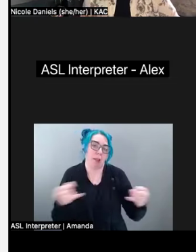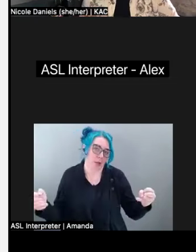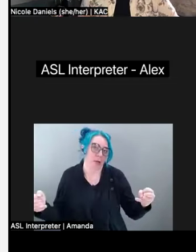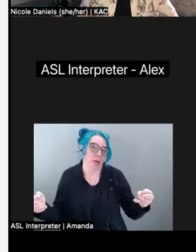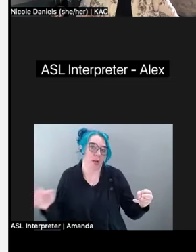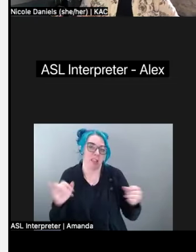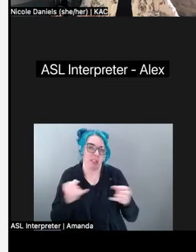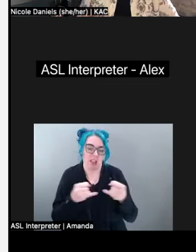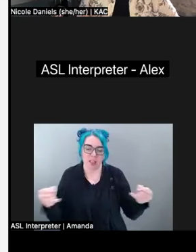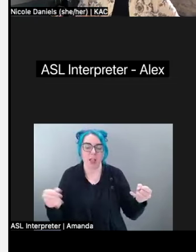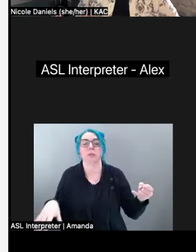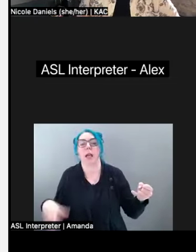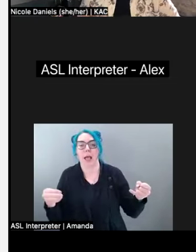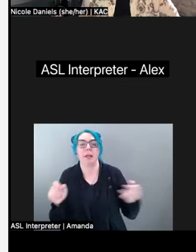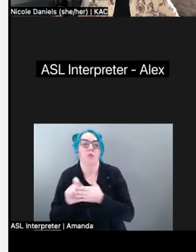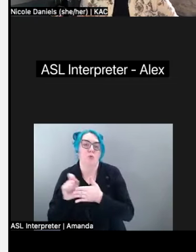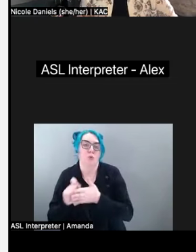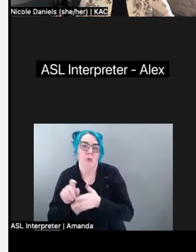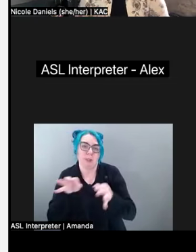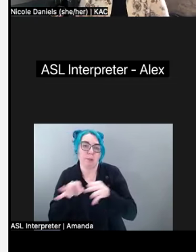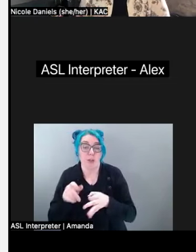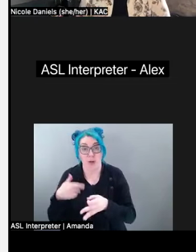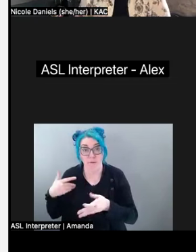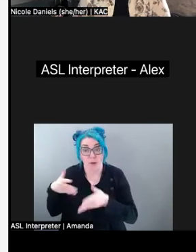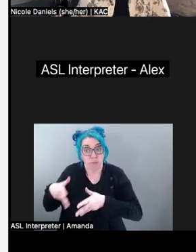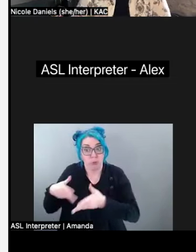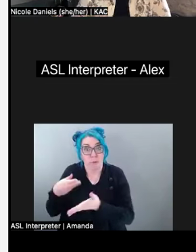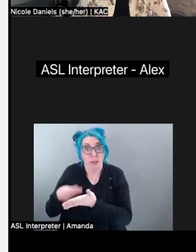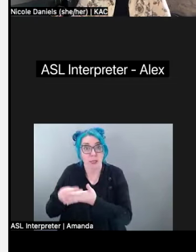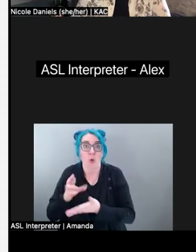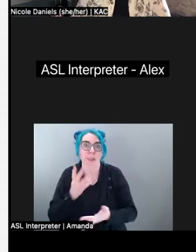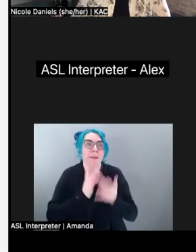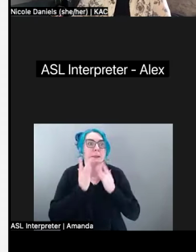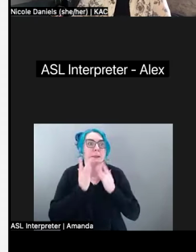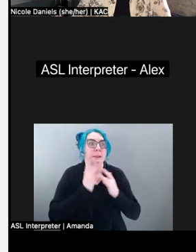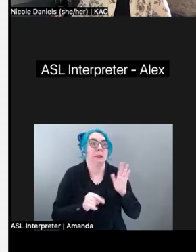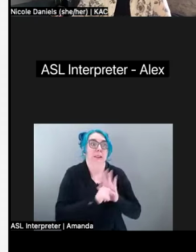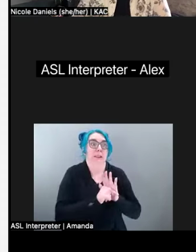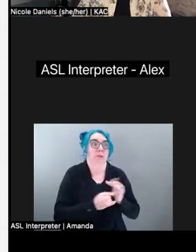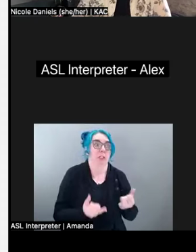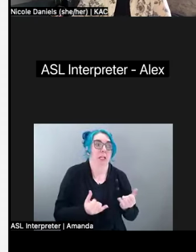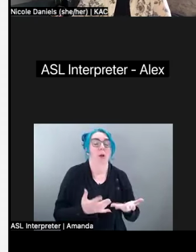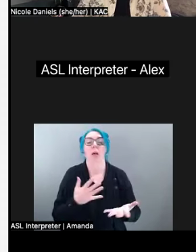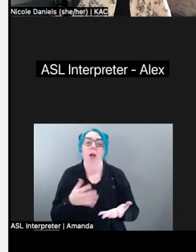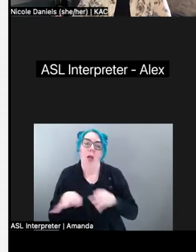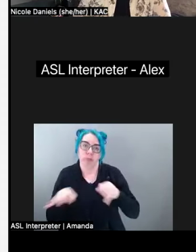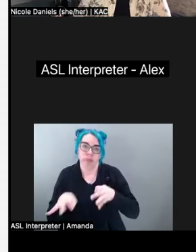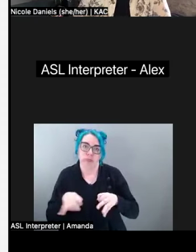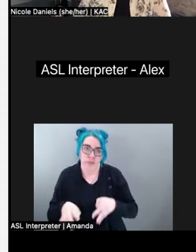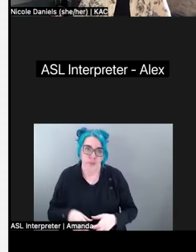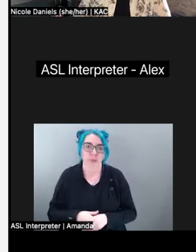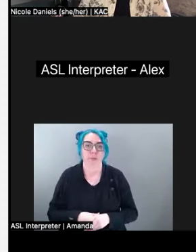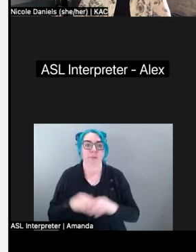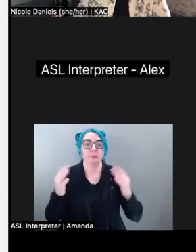us with notes to explain it. And finally, the statement of financial position section is only for your 2024